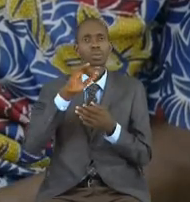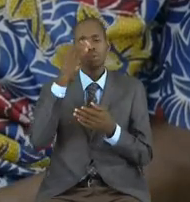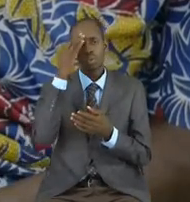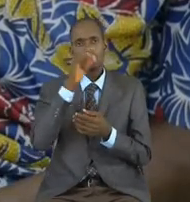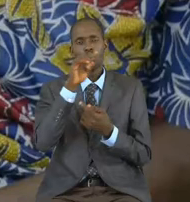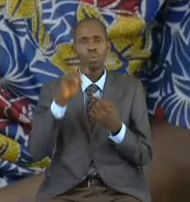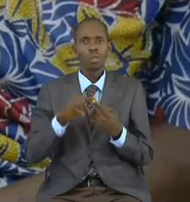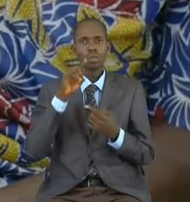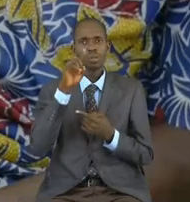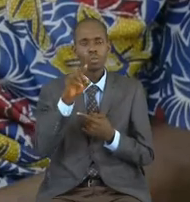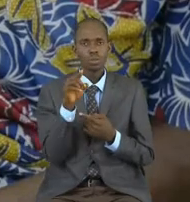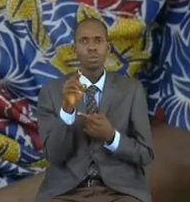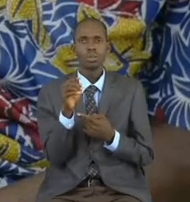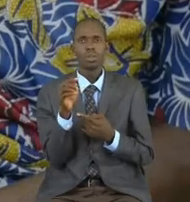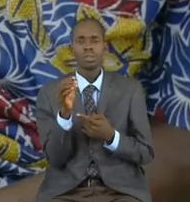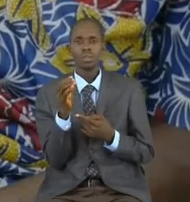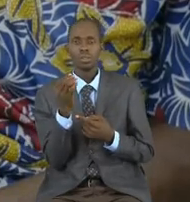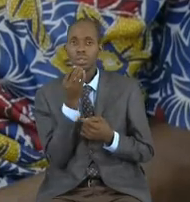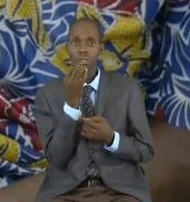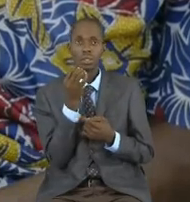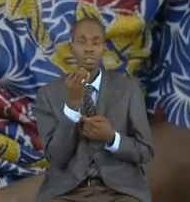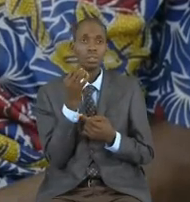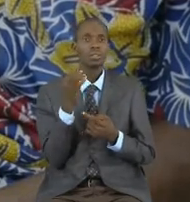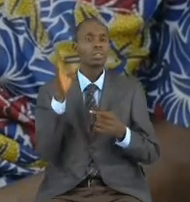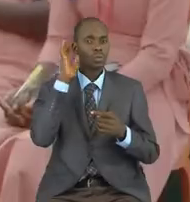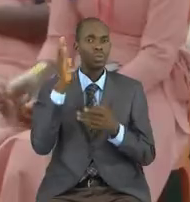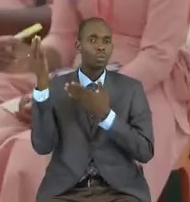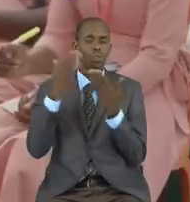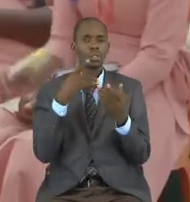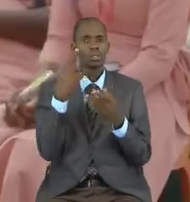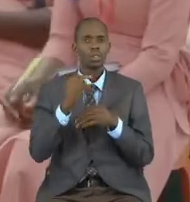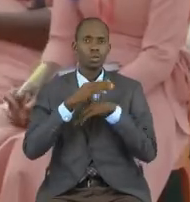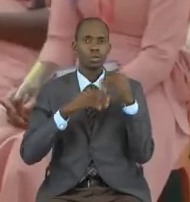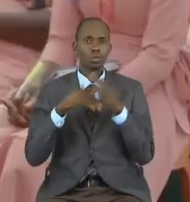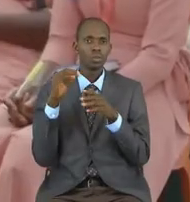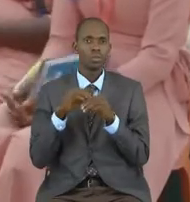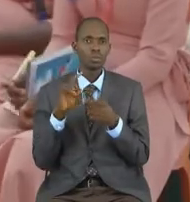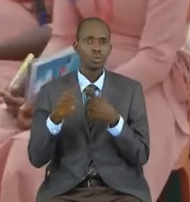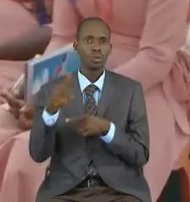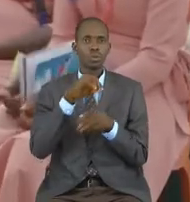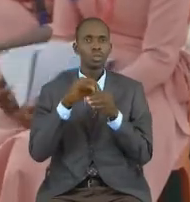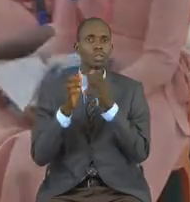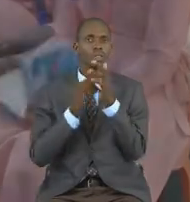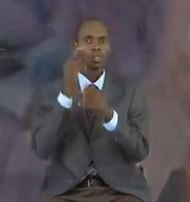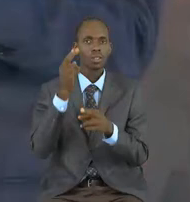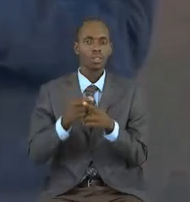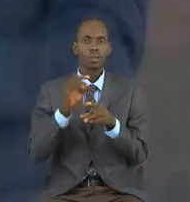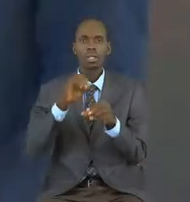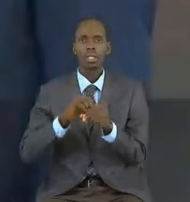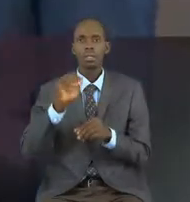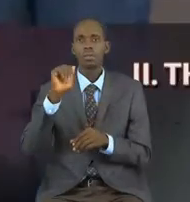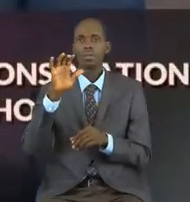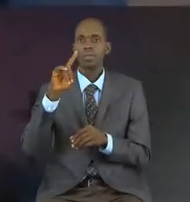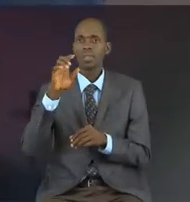ache will bring the comfort in your life in Jesus' name. Acts of the Apostles, we're looking at chapter